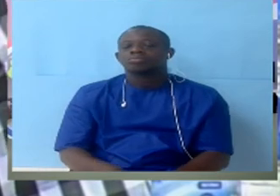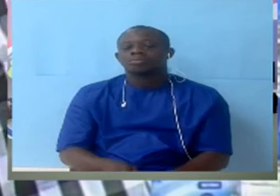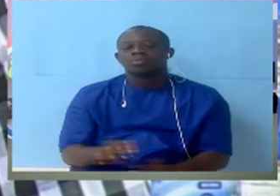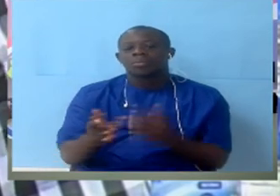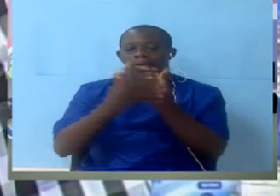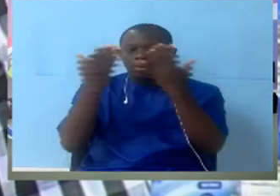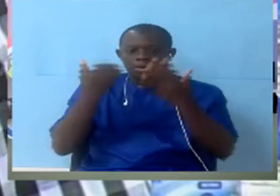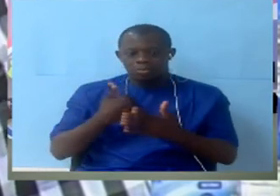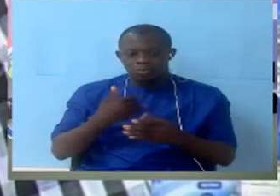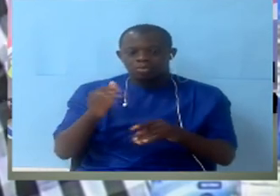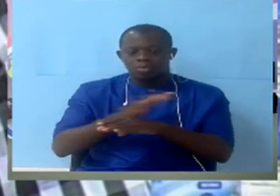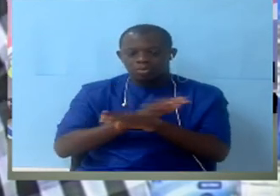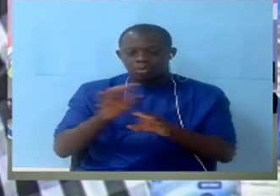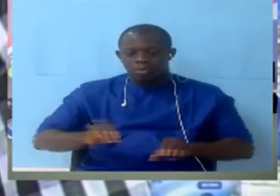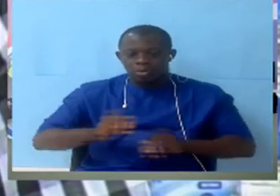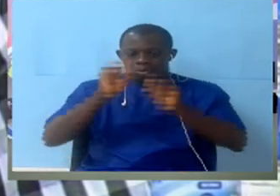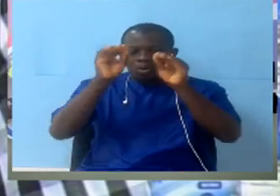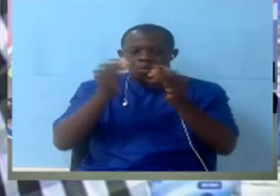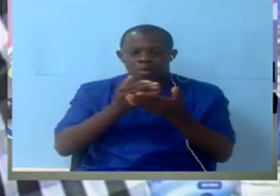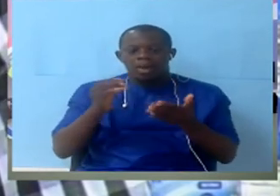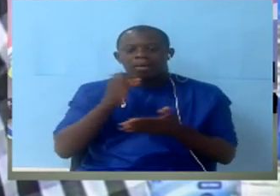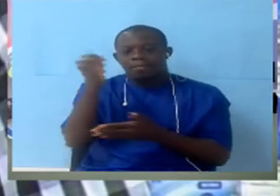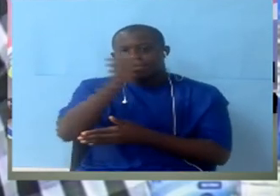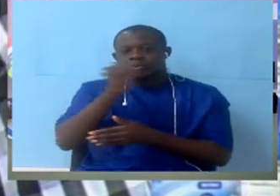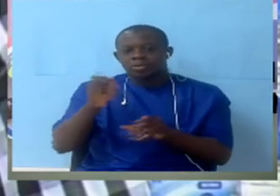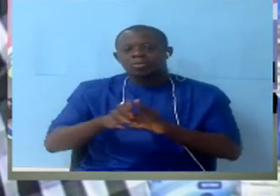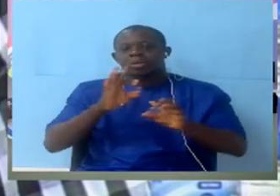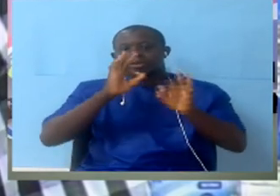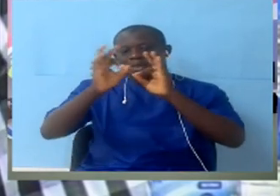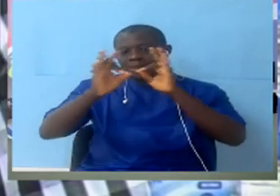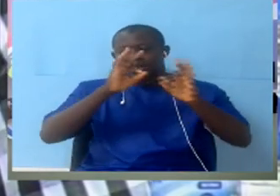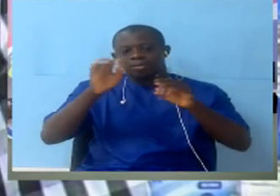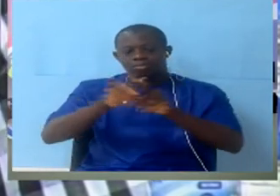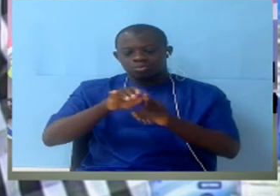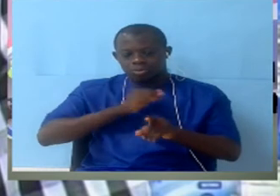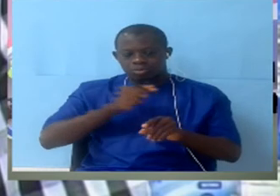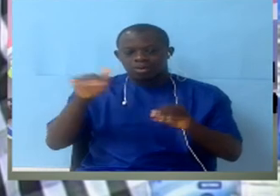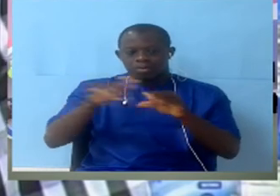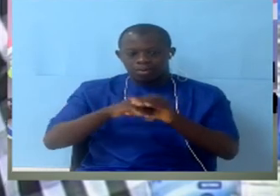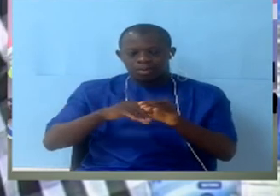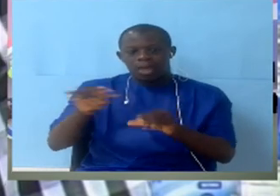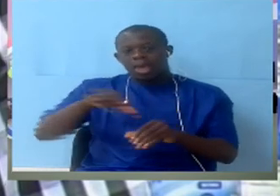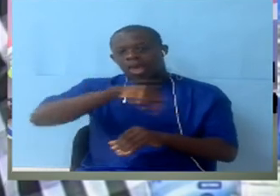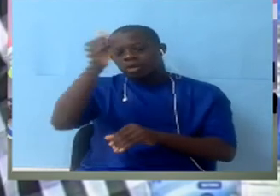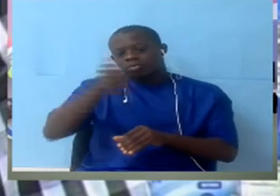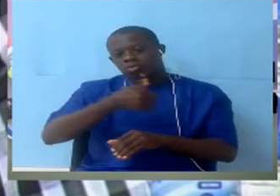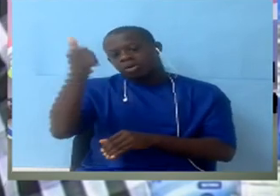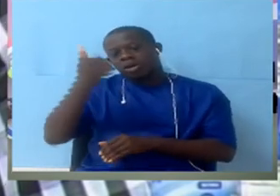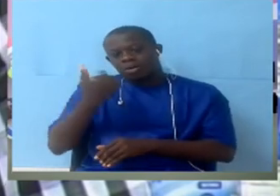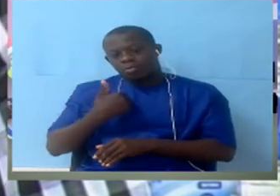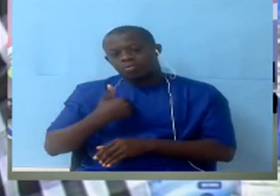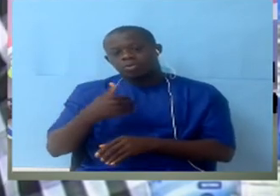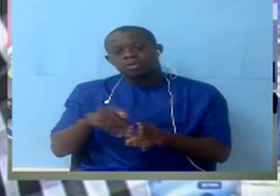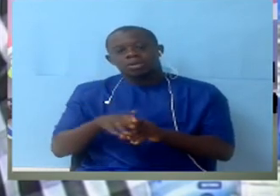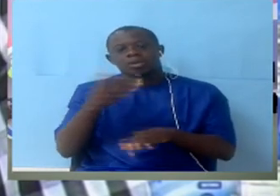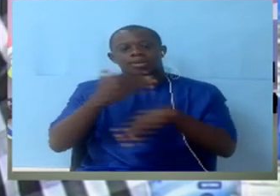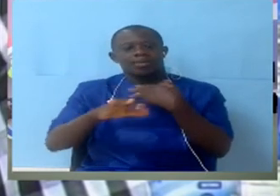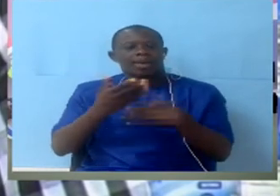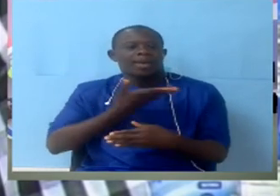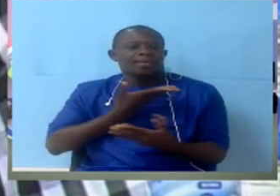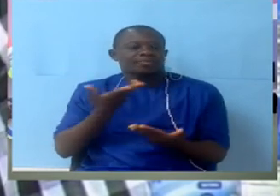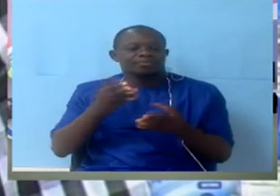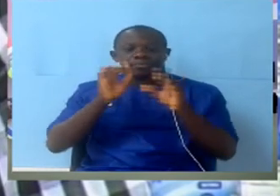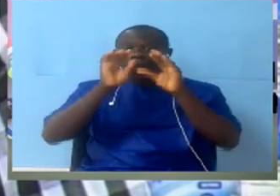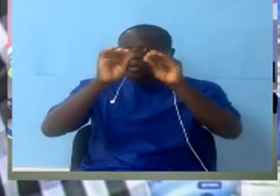them were promoted because of the tribe they belong to, and some are there. They don't even have